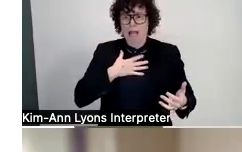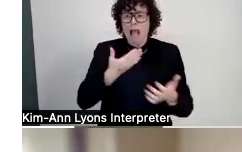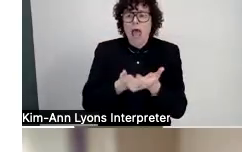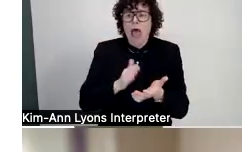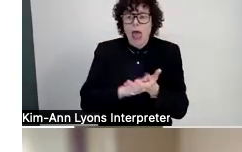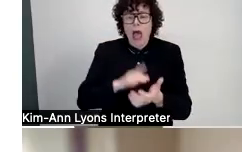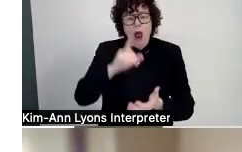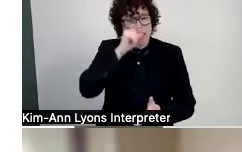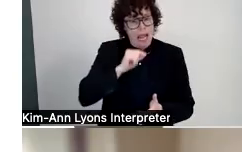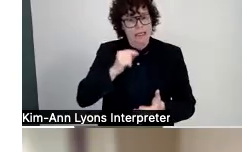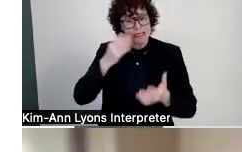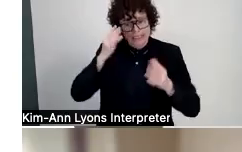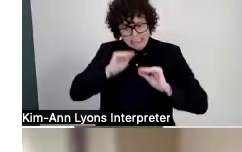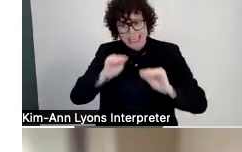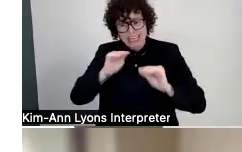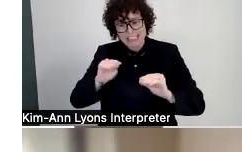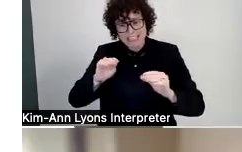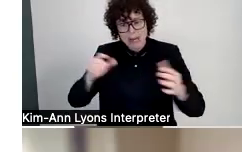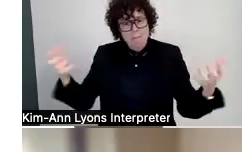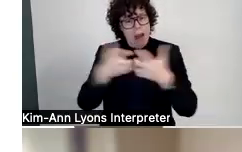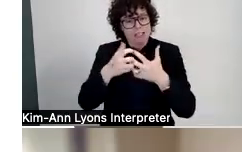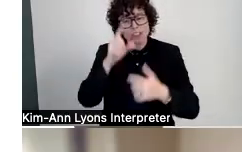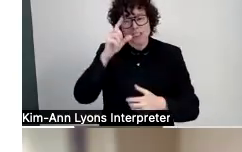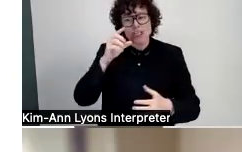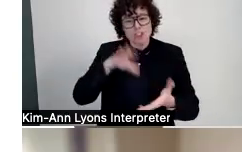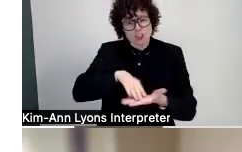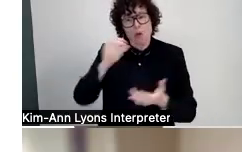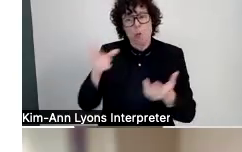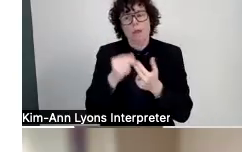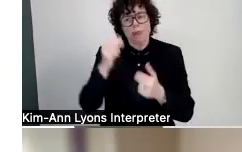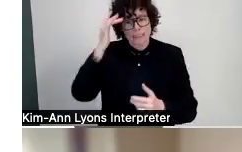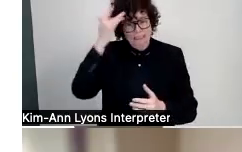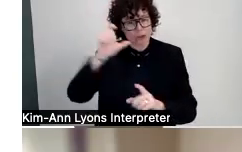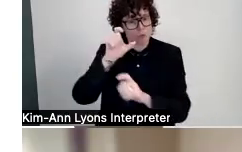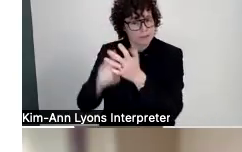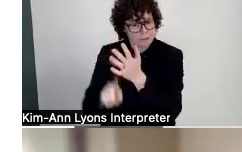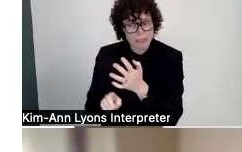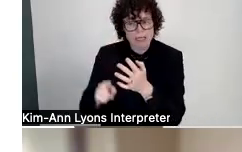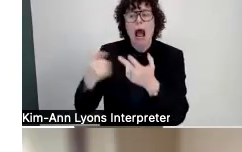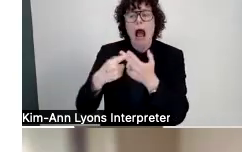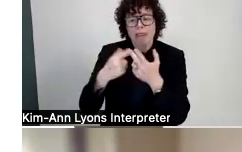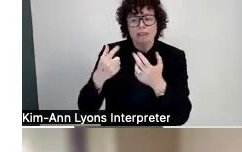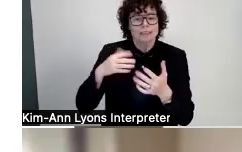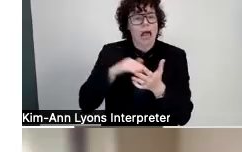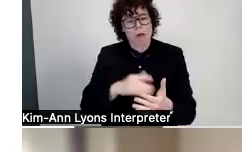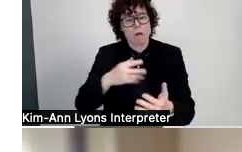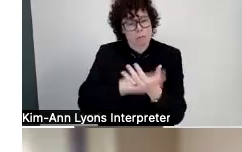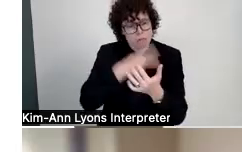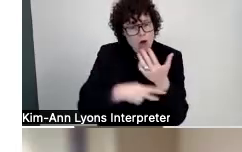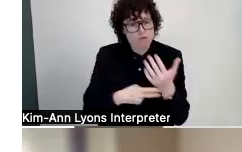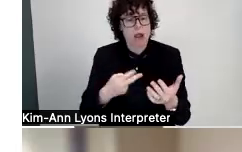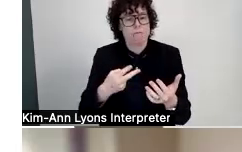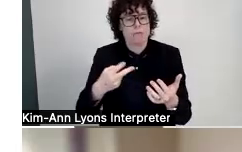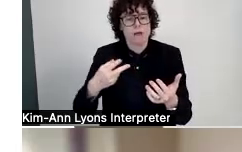they're equipped to teach students about intellectual disability. There's also a tool that can help programs reflect on whether they include people with